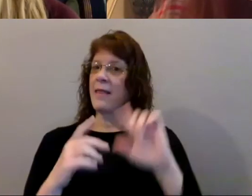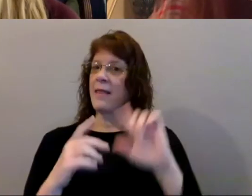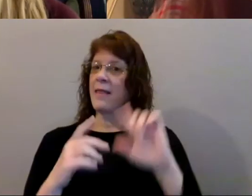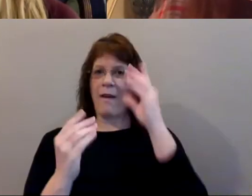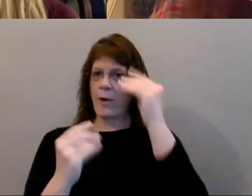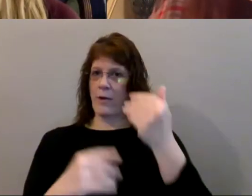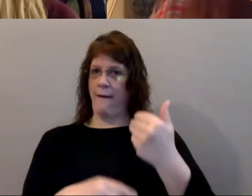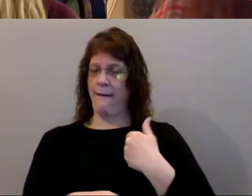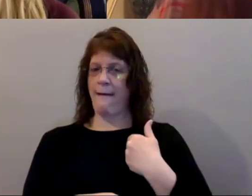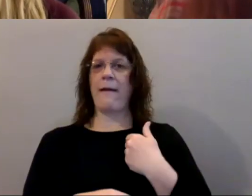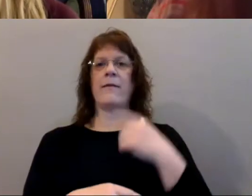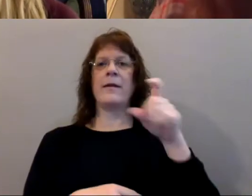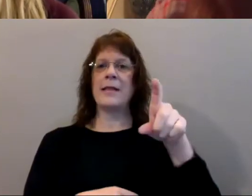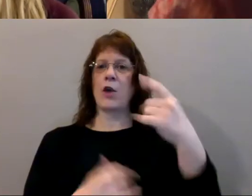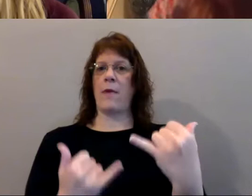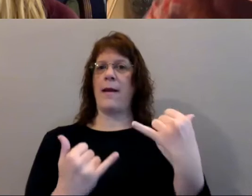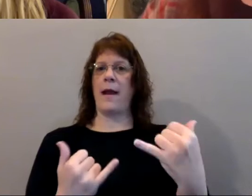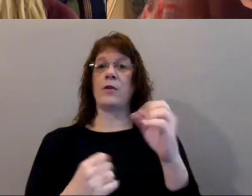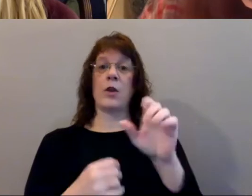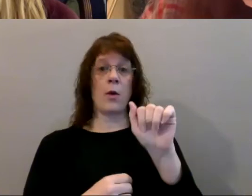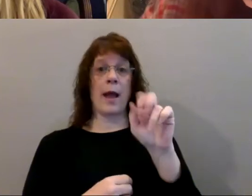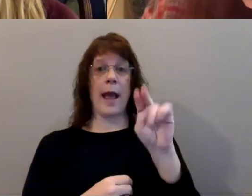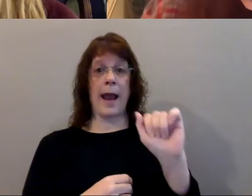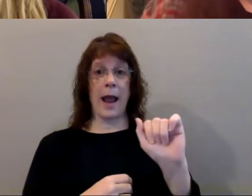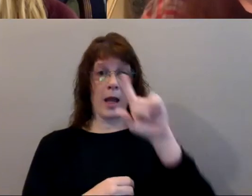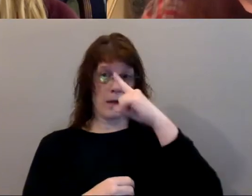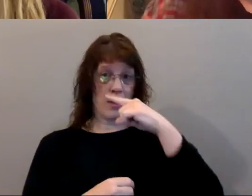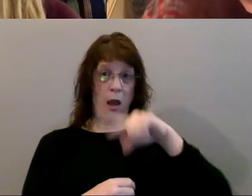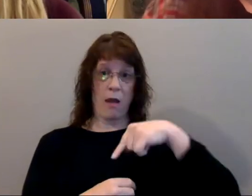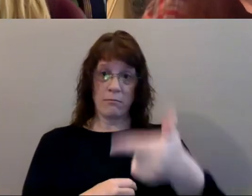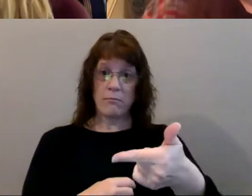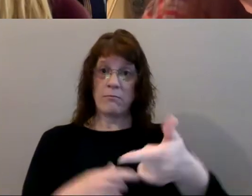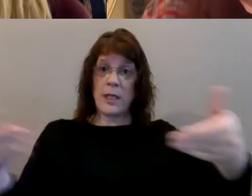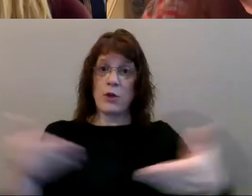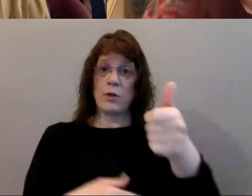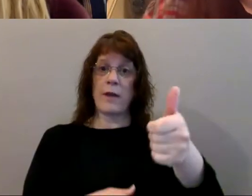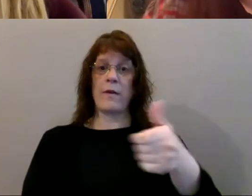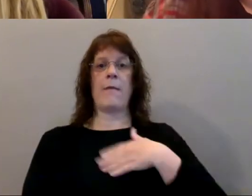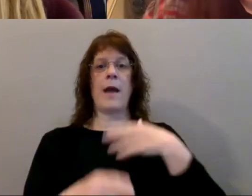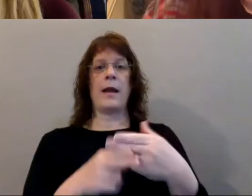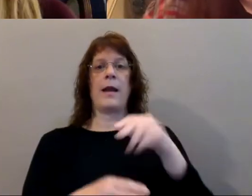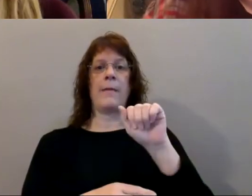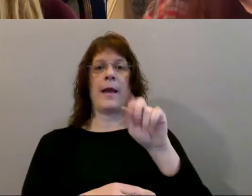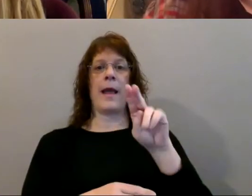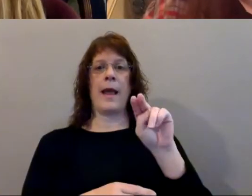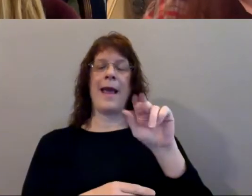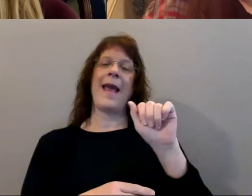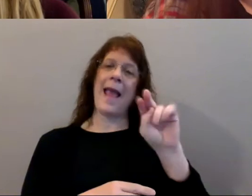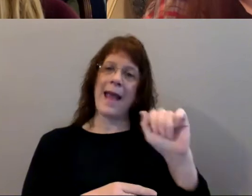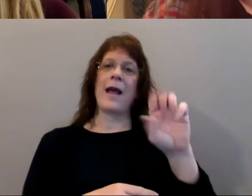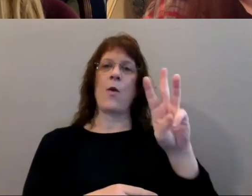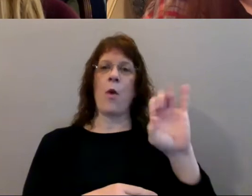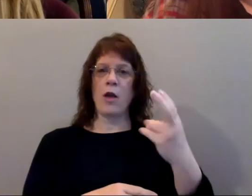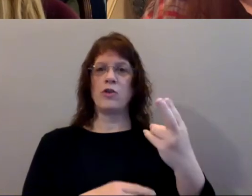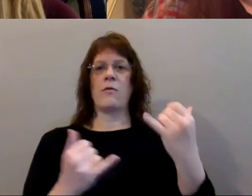I have that's necessary right now. So Anna, would you like to introduce yourself? Sure. So my name is Anna Walsh, and I'm currently doing my doctoral